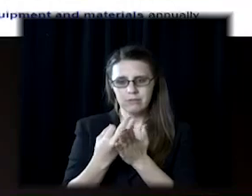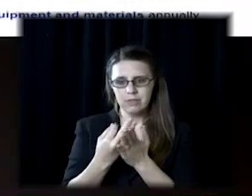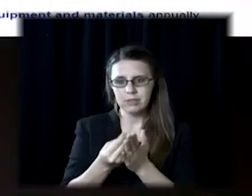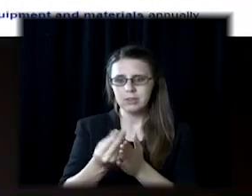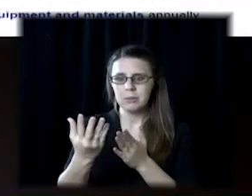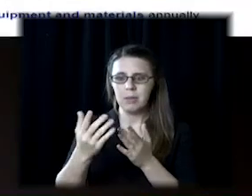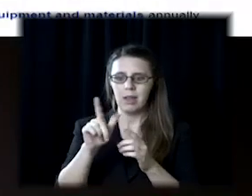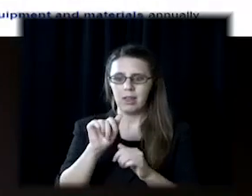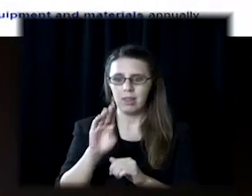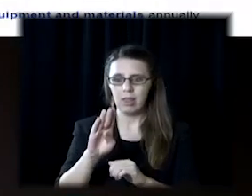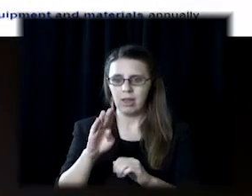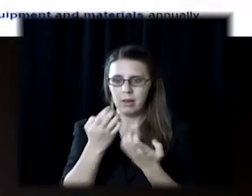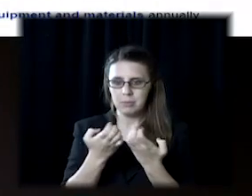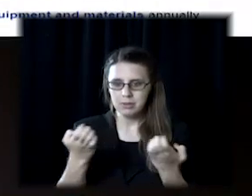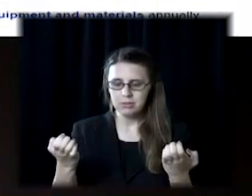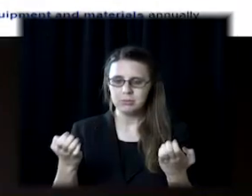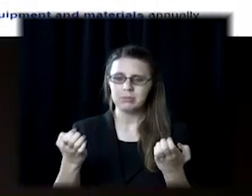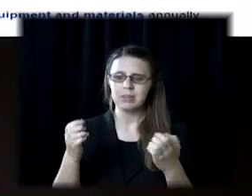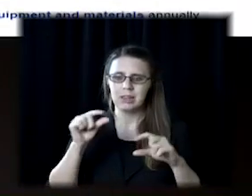chemicals.